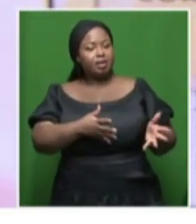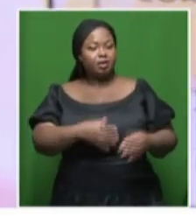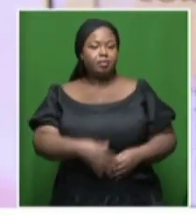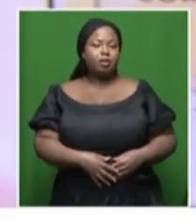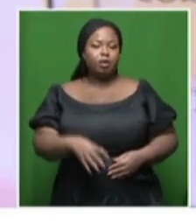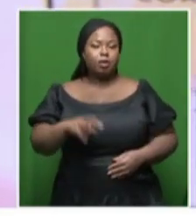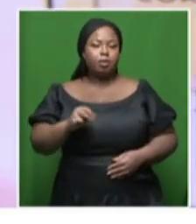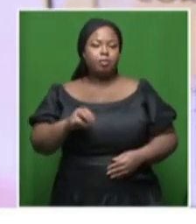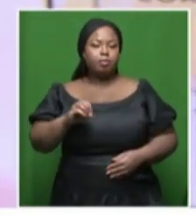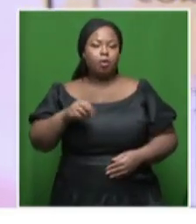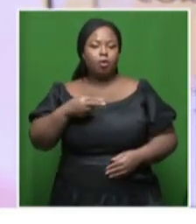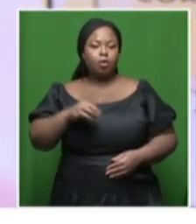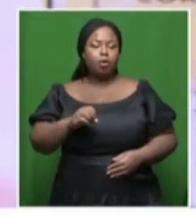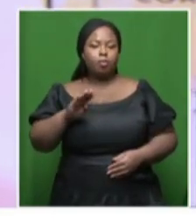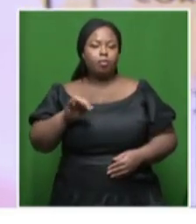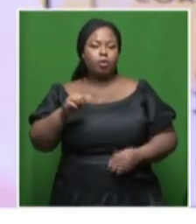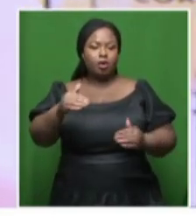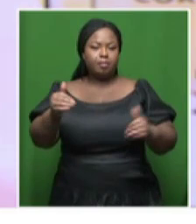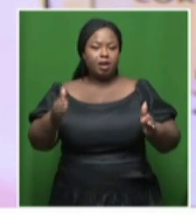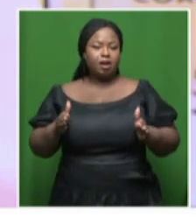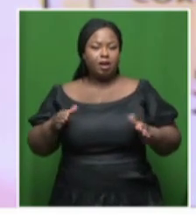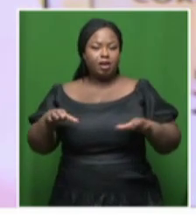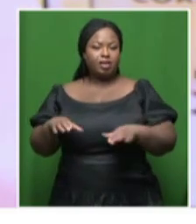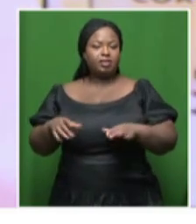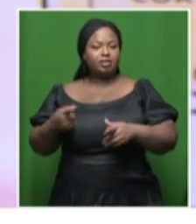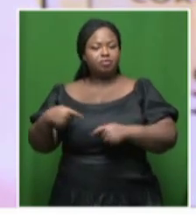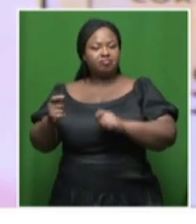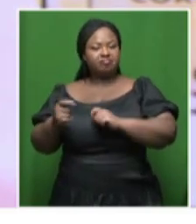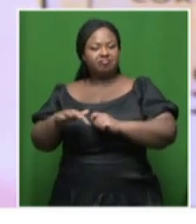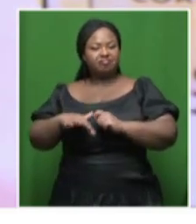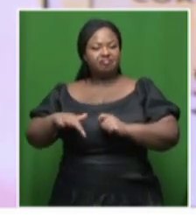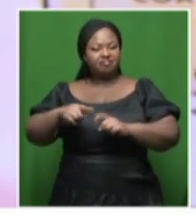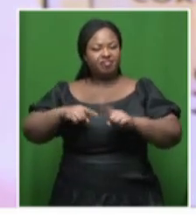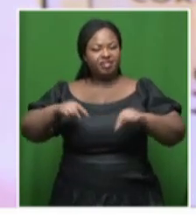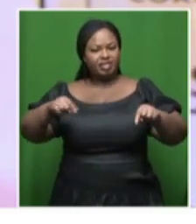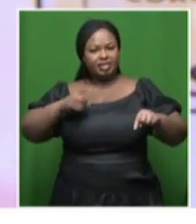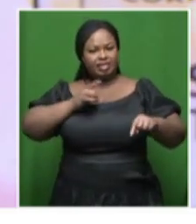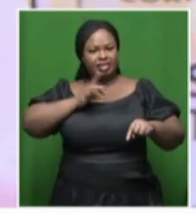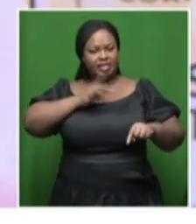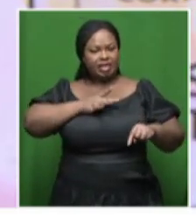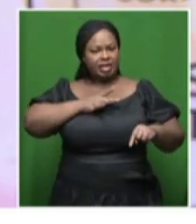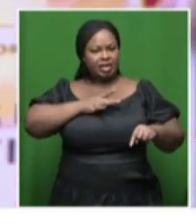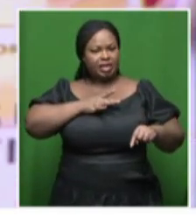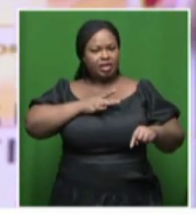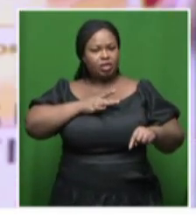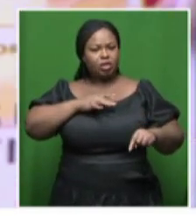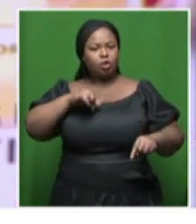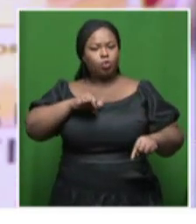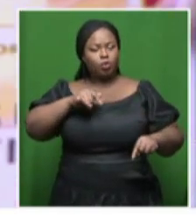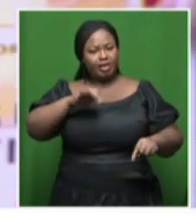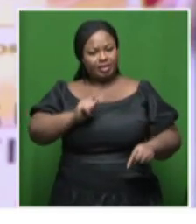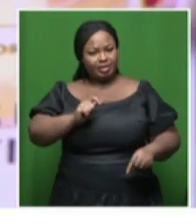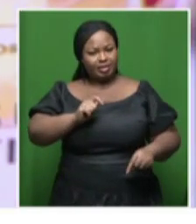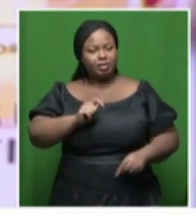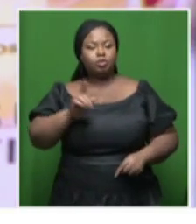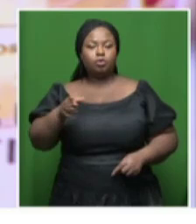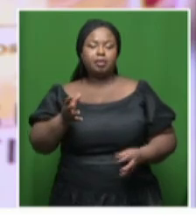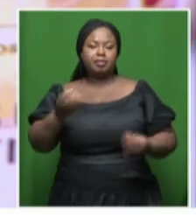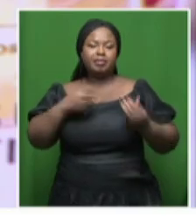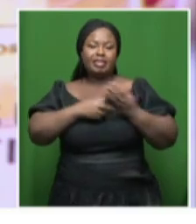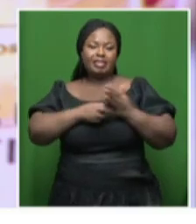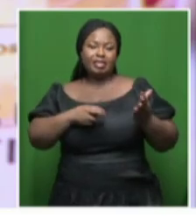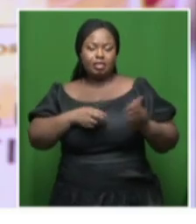The Mmoho Block Market will take place on Saturday. You said quick ticket, eh? Quicket is where people get tickets.